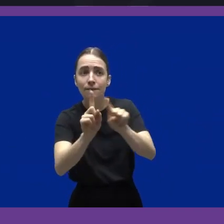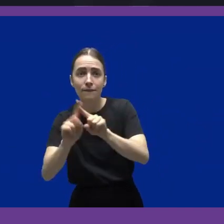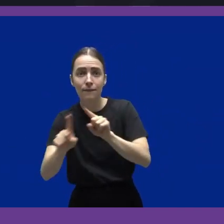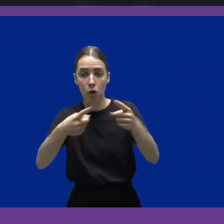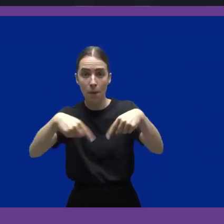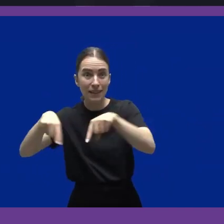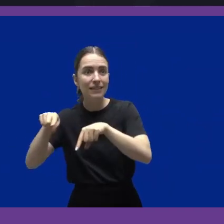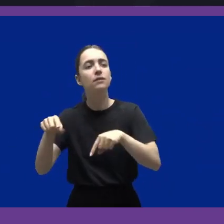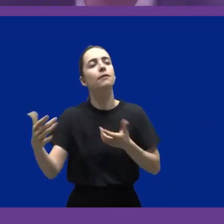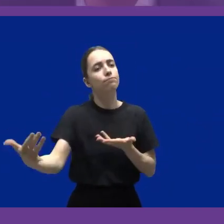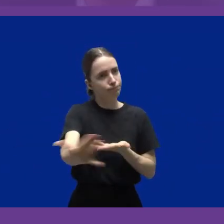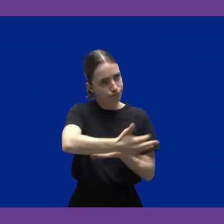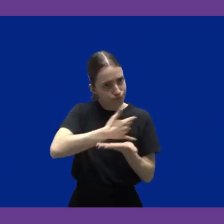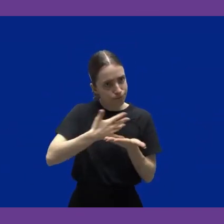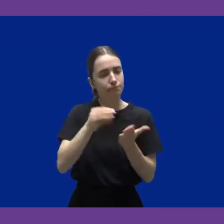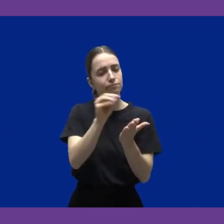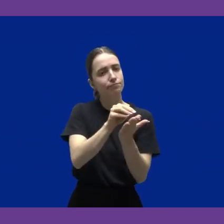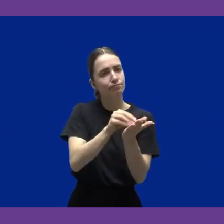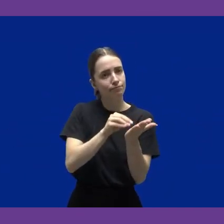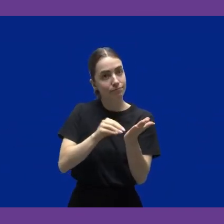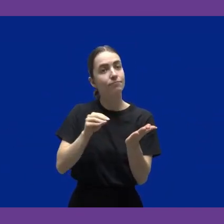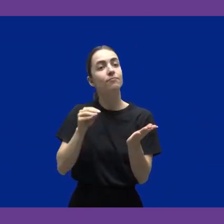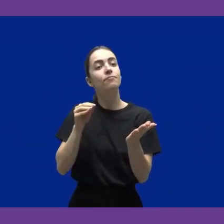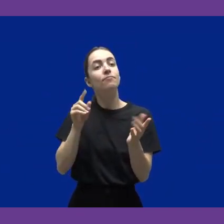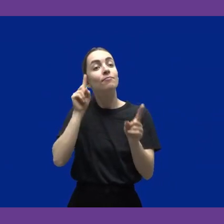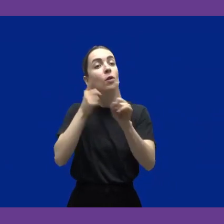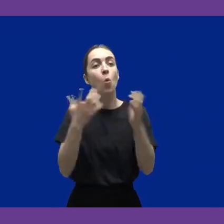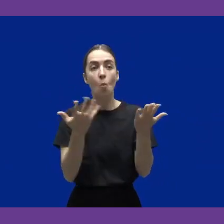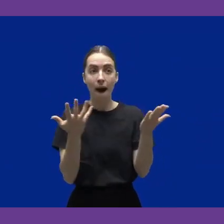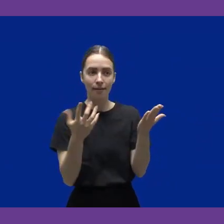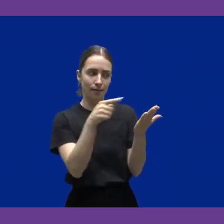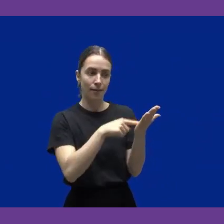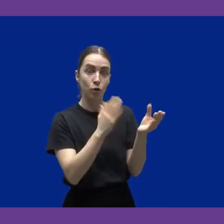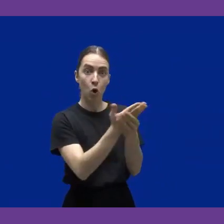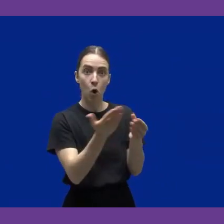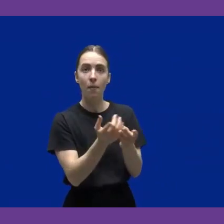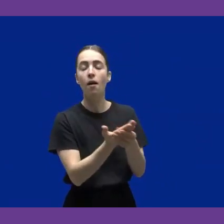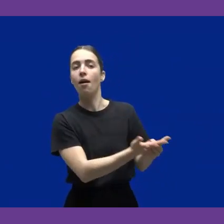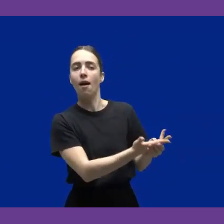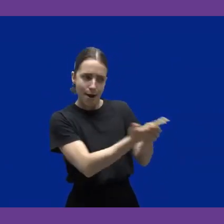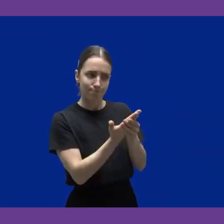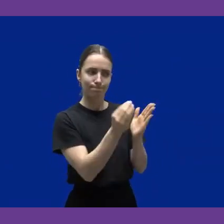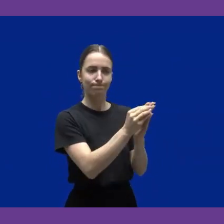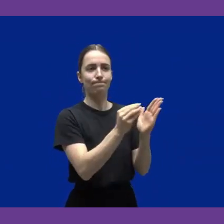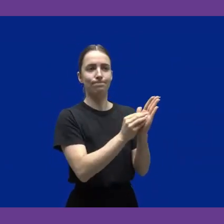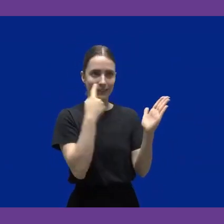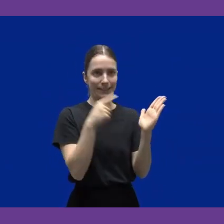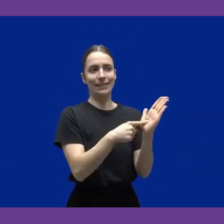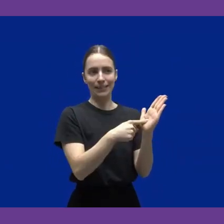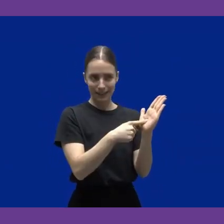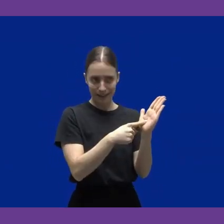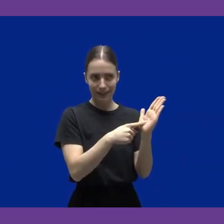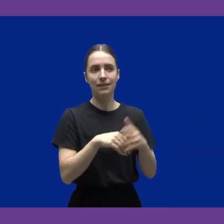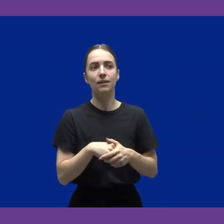these documents that are going to be very important for all our communities. And I think that we can go to